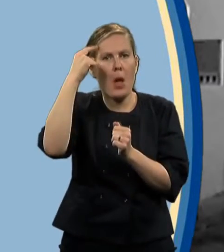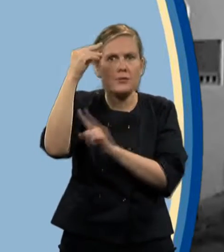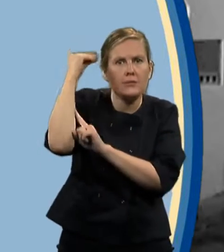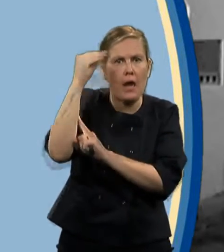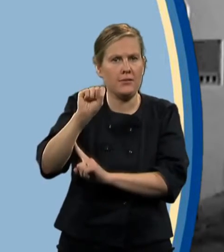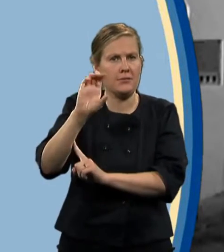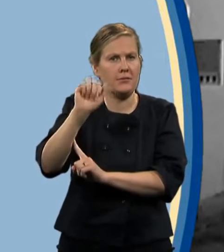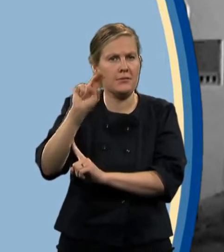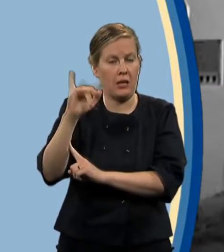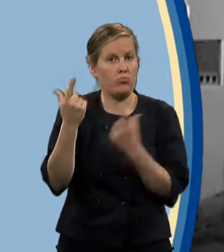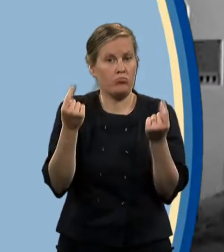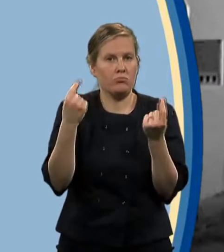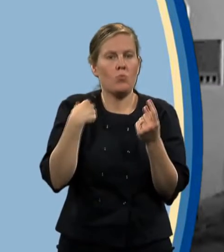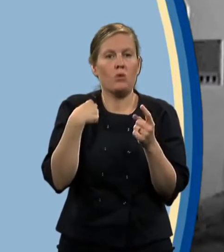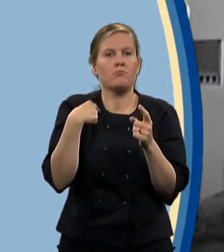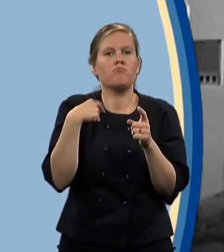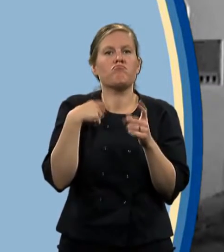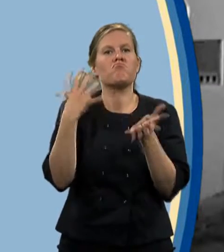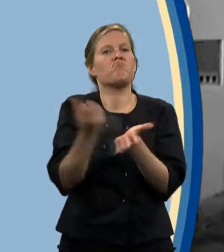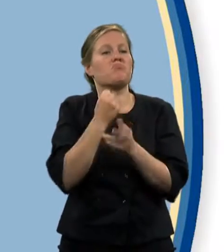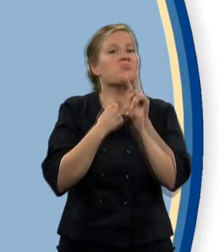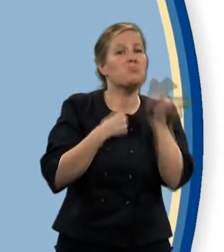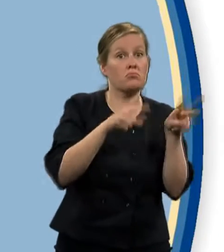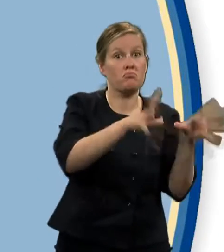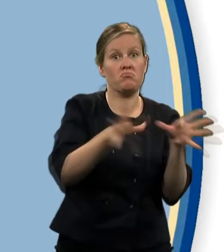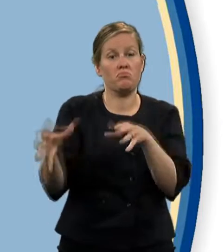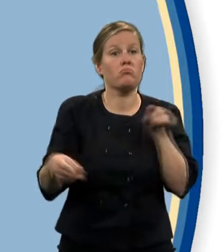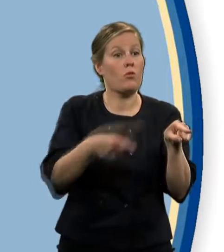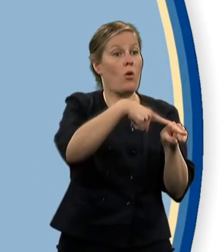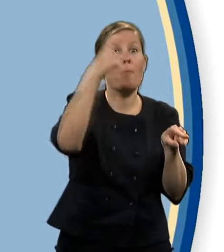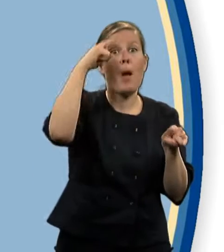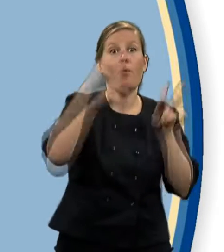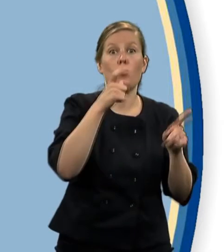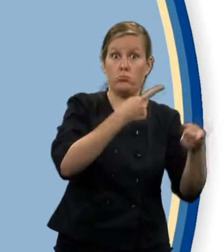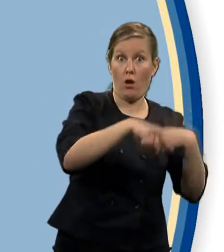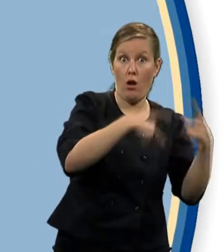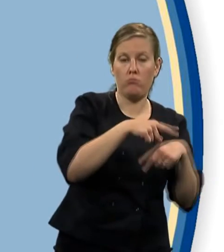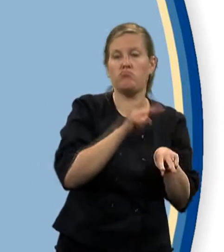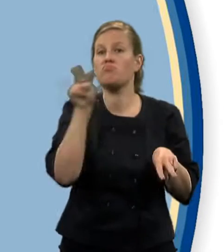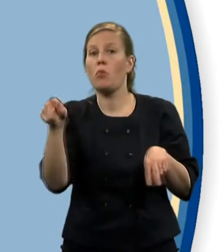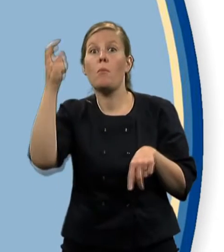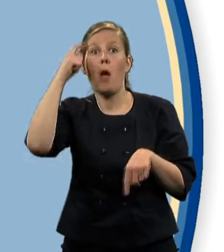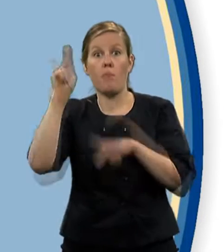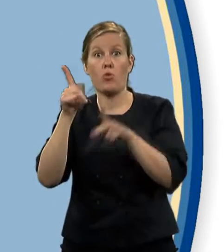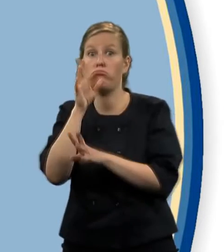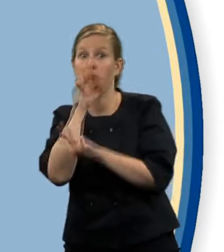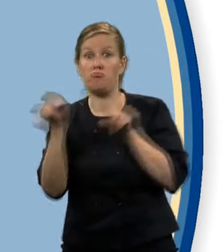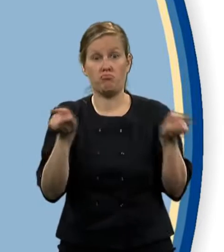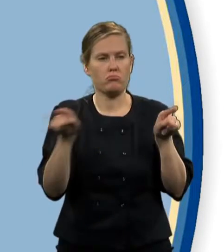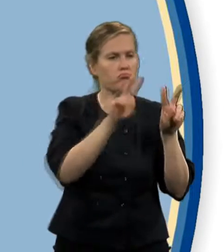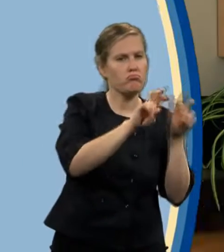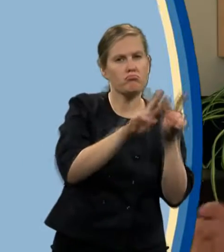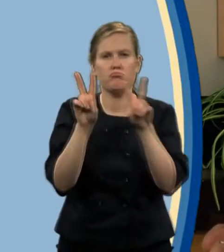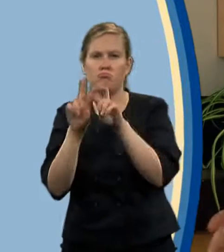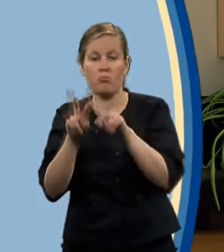the first neuroimaging studies, brain scanning studies, and looked into the brains of signing people and of